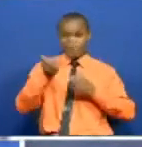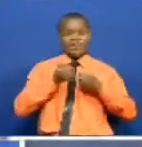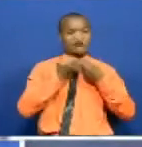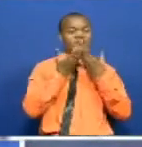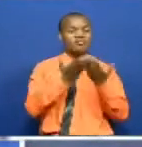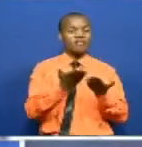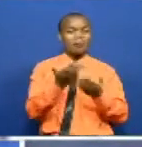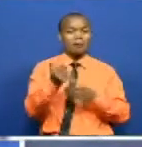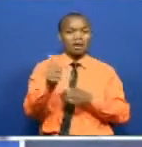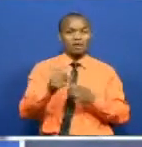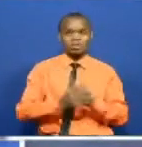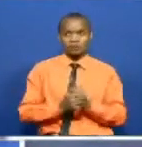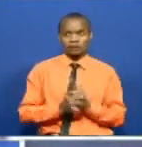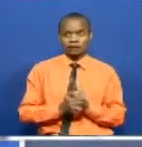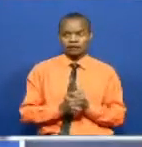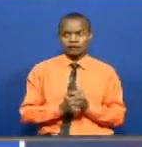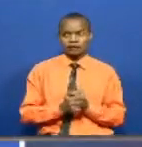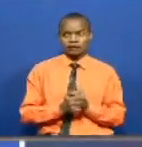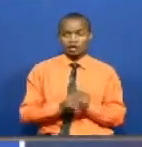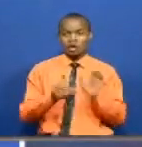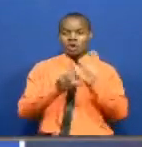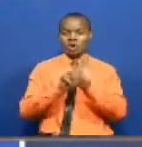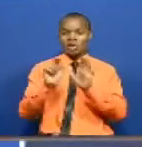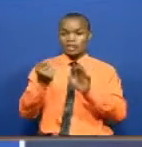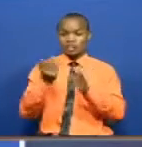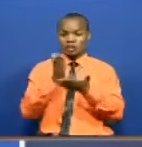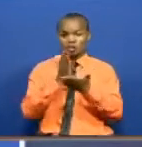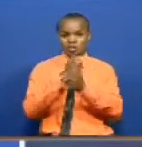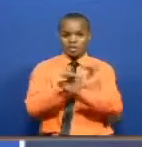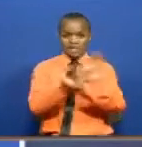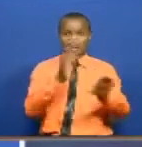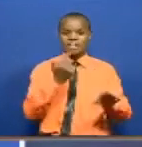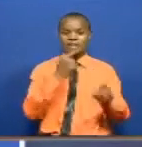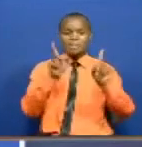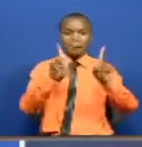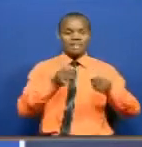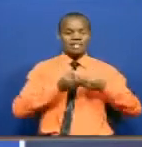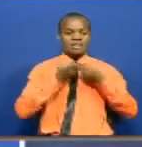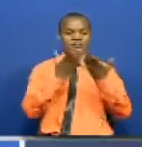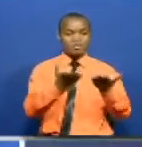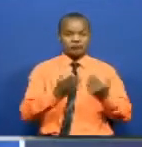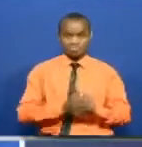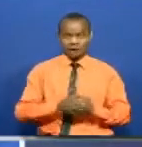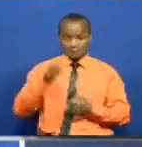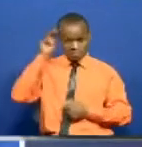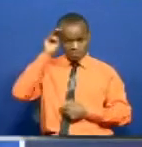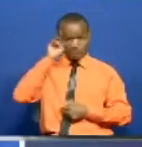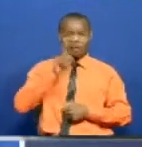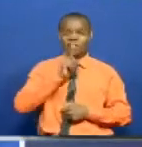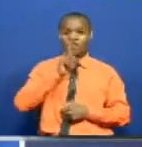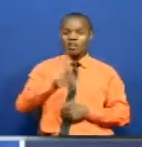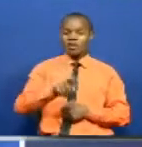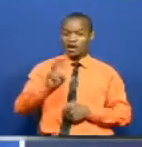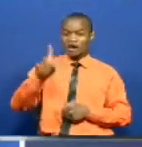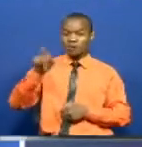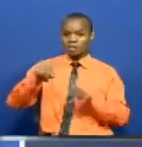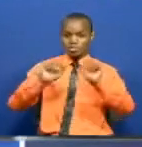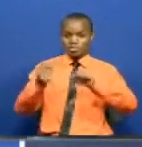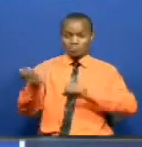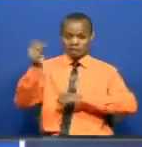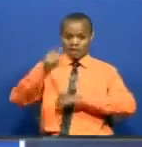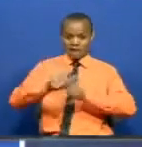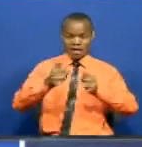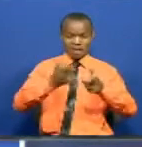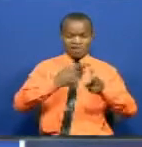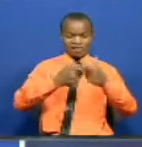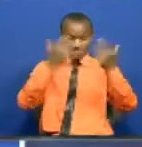lazima arifiwe. Hakuarifiwa. The magistrate ordered the legislator to present herself to the port police before appearing in court